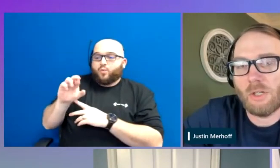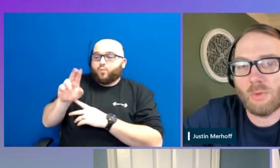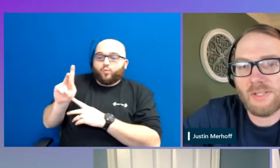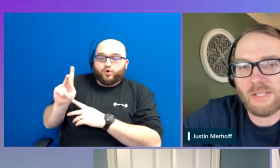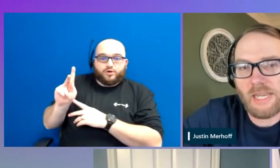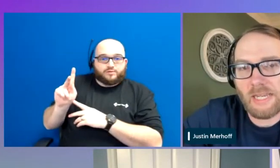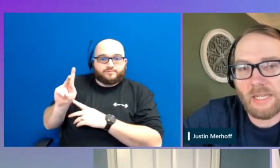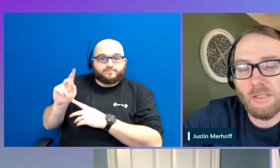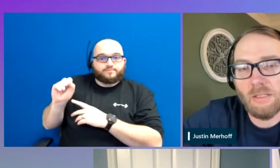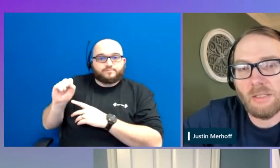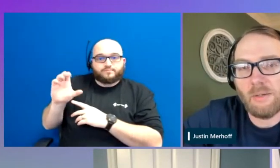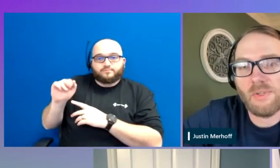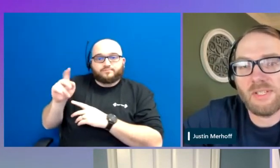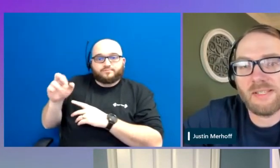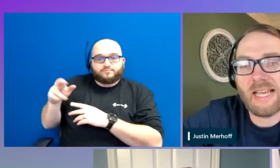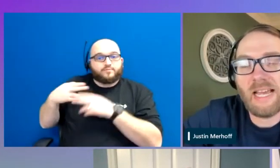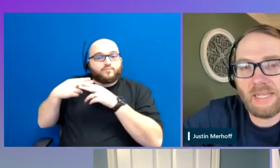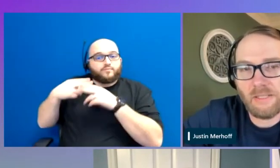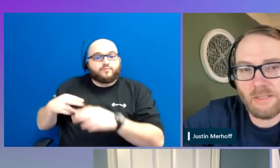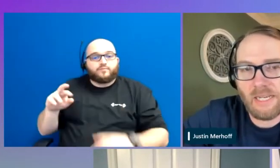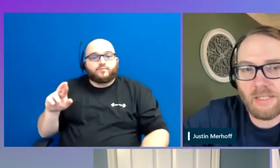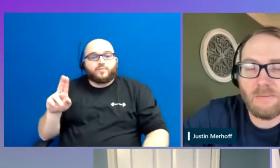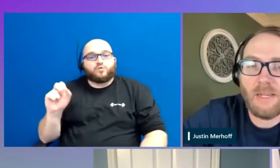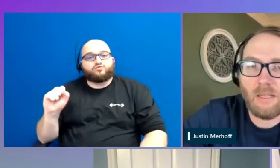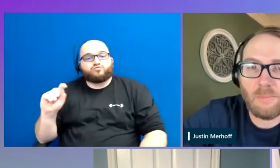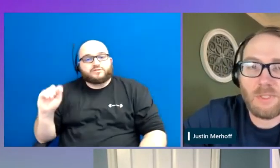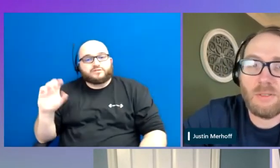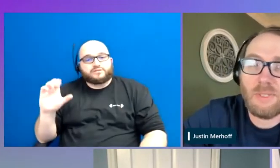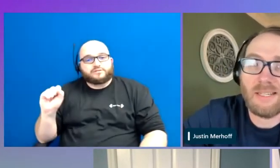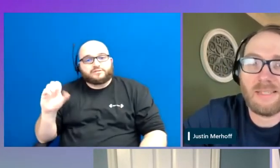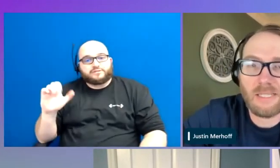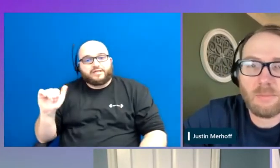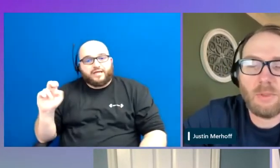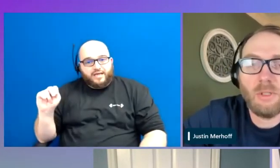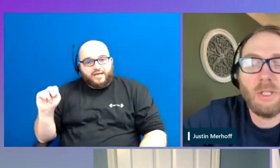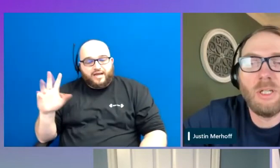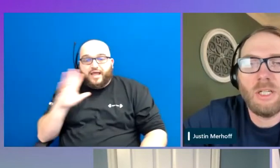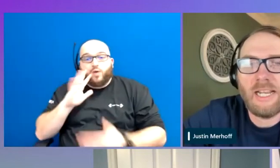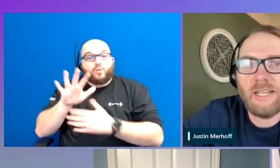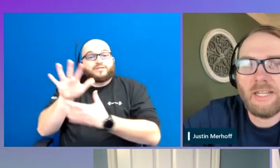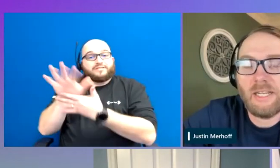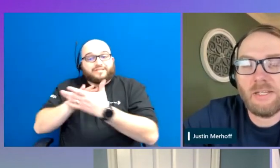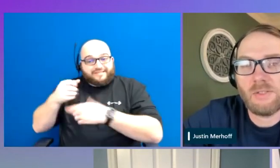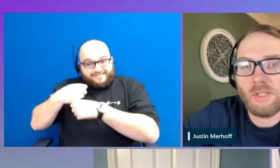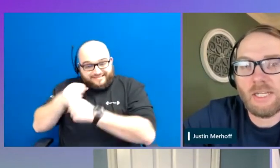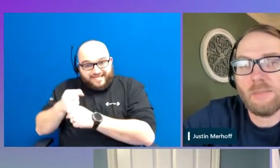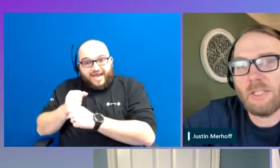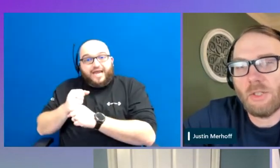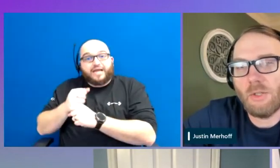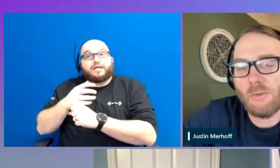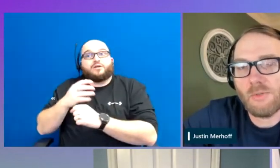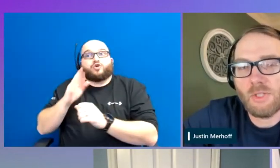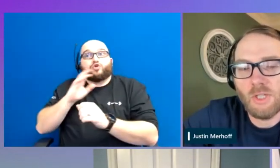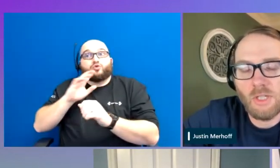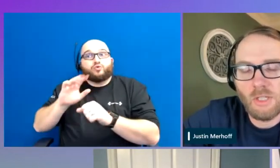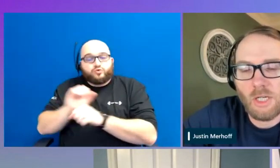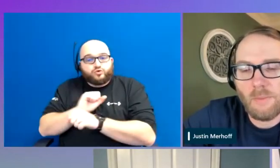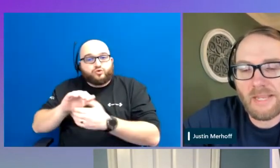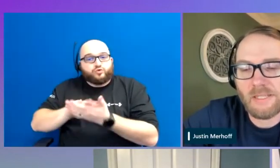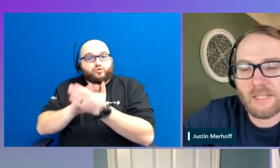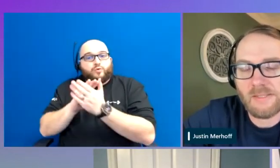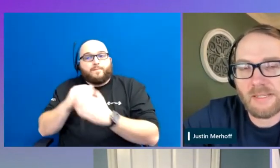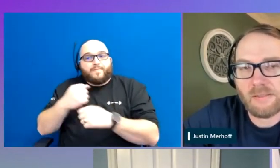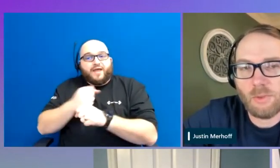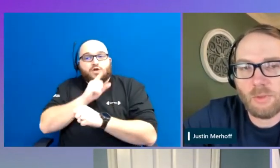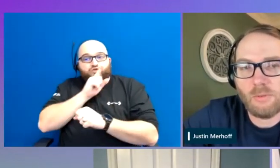that is called RustScan that was designed and developed to be accessible, and it could be used